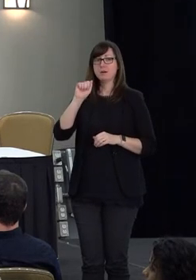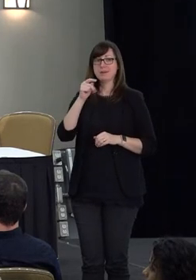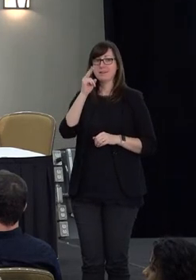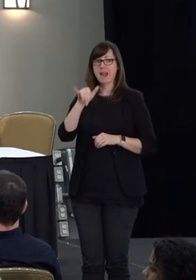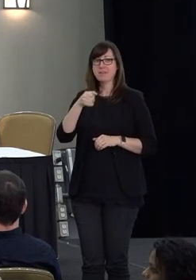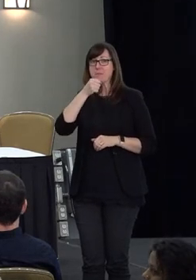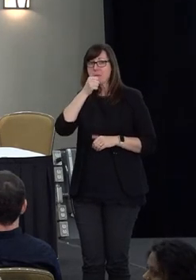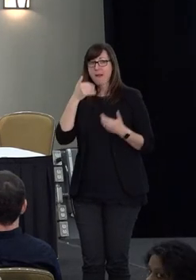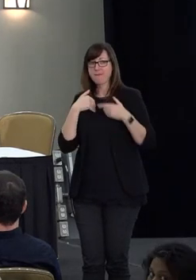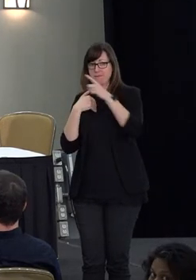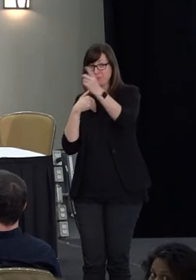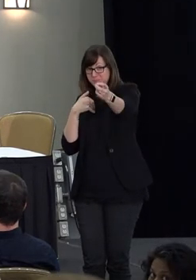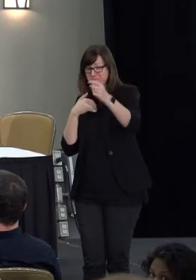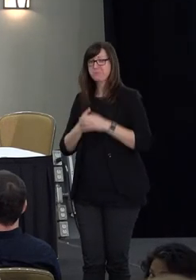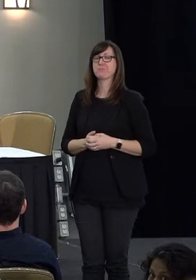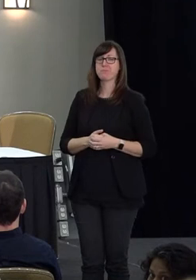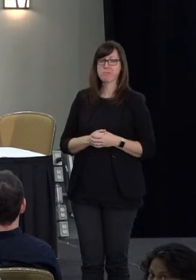mic, so Kathy, you've got one right there.